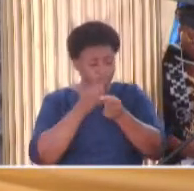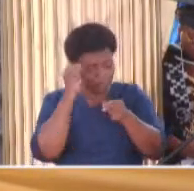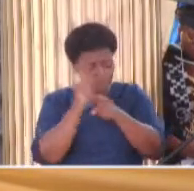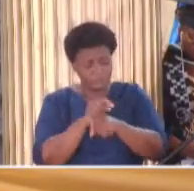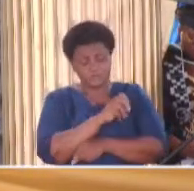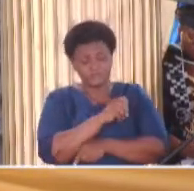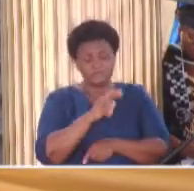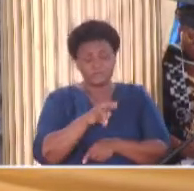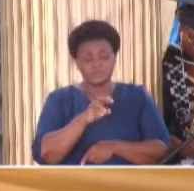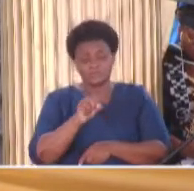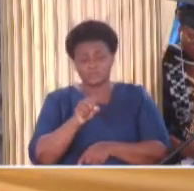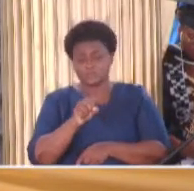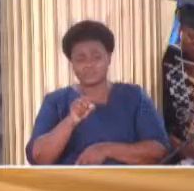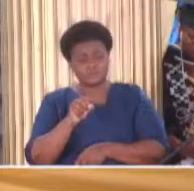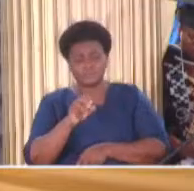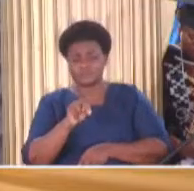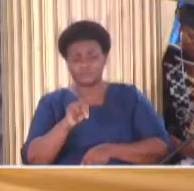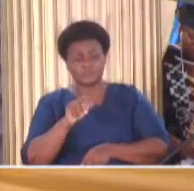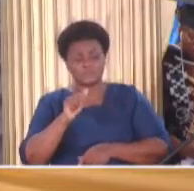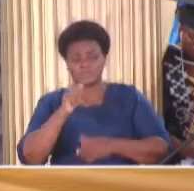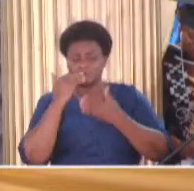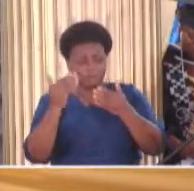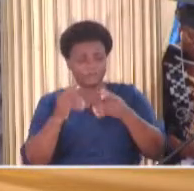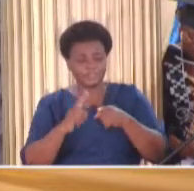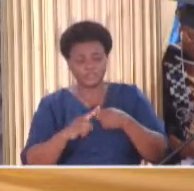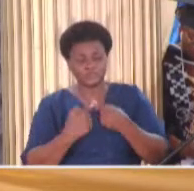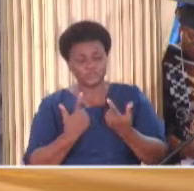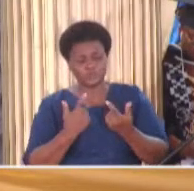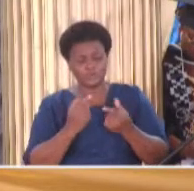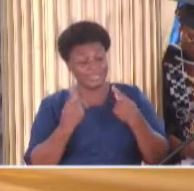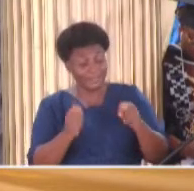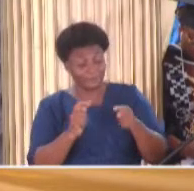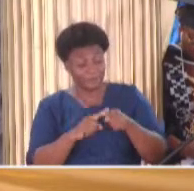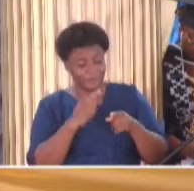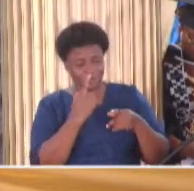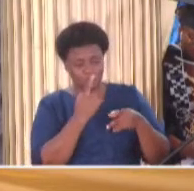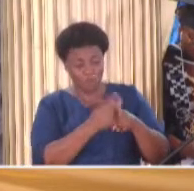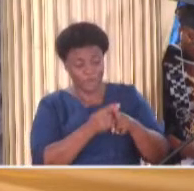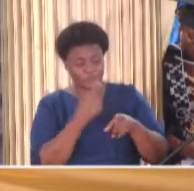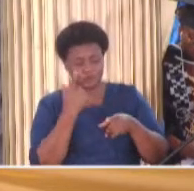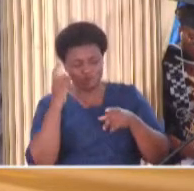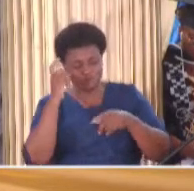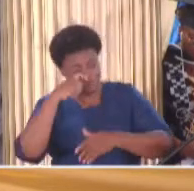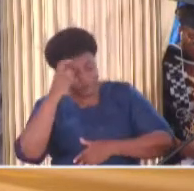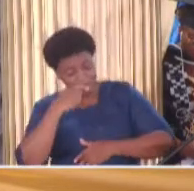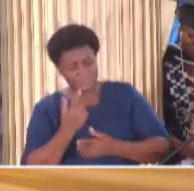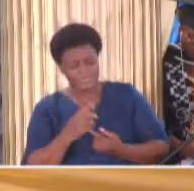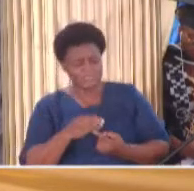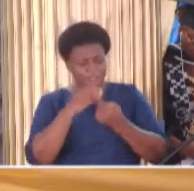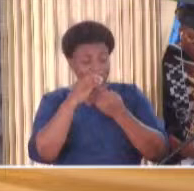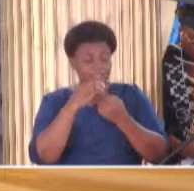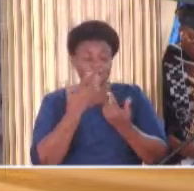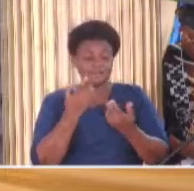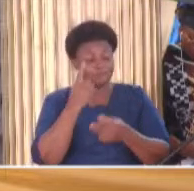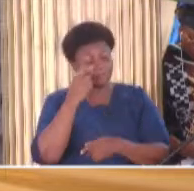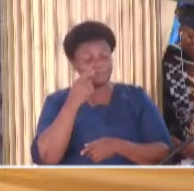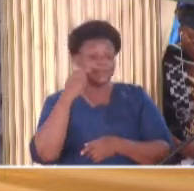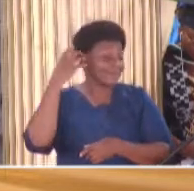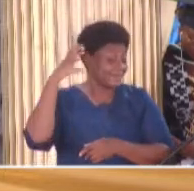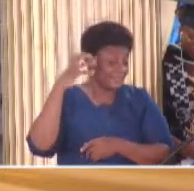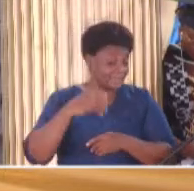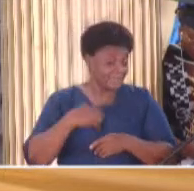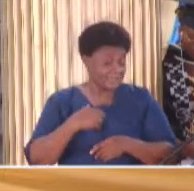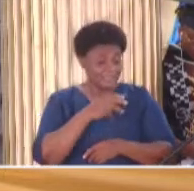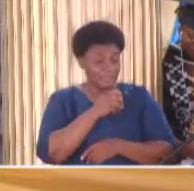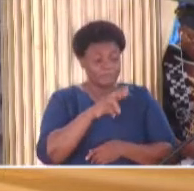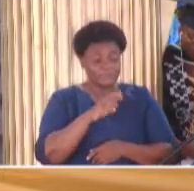Samuel Smatedu, I appreciate your effort and your kind words of wisdom. A special acknowledgement goes to my cousin, Mr.